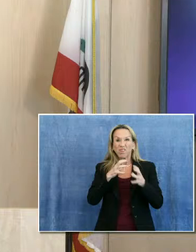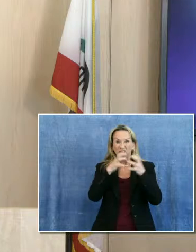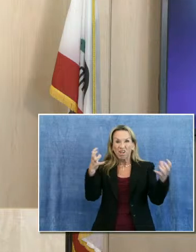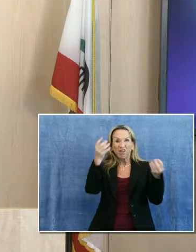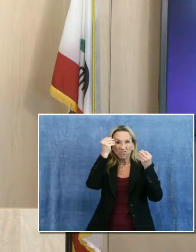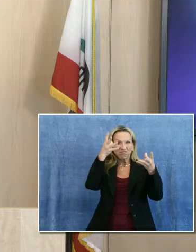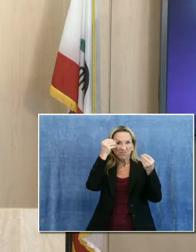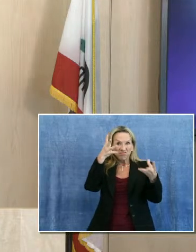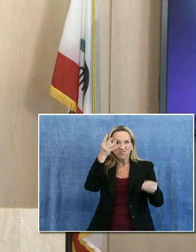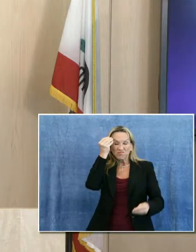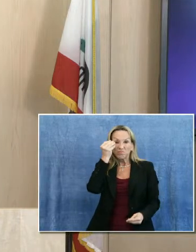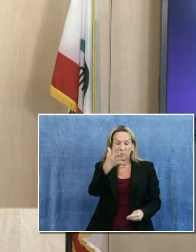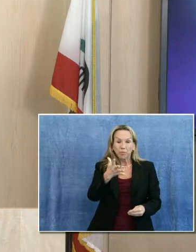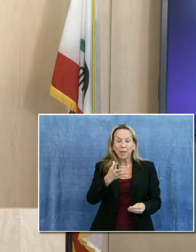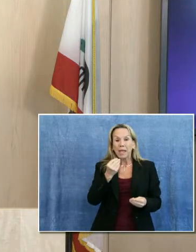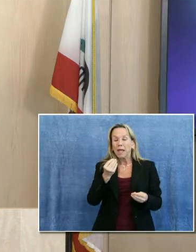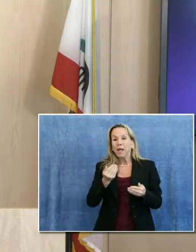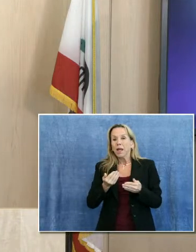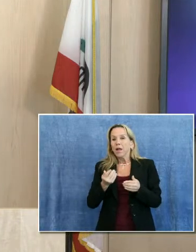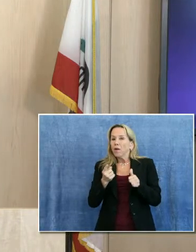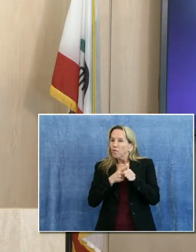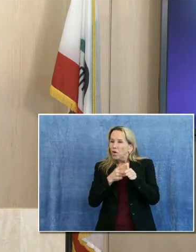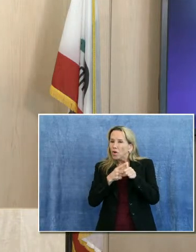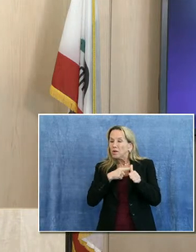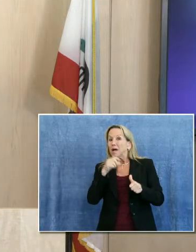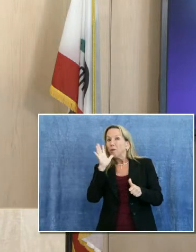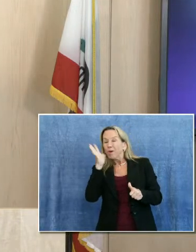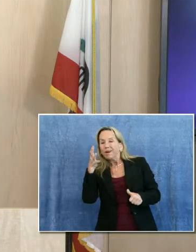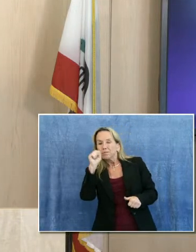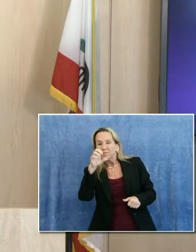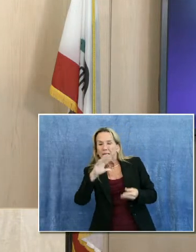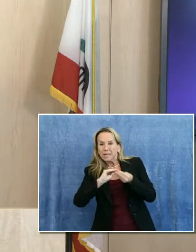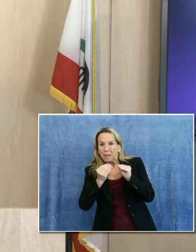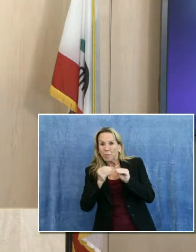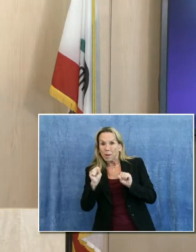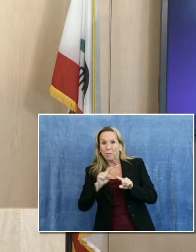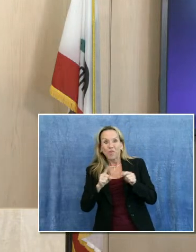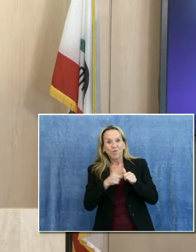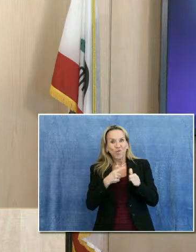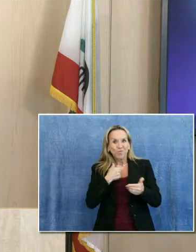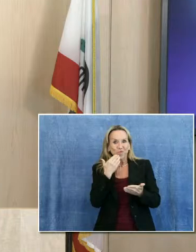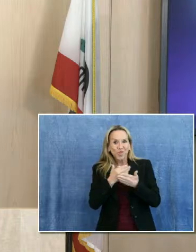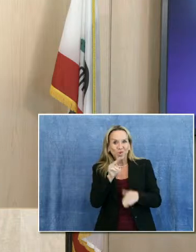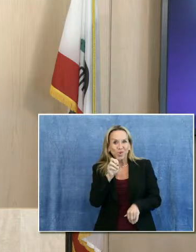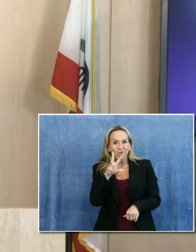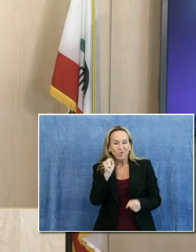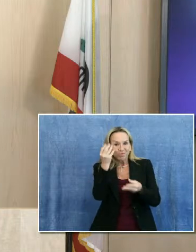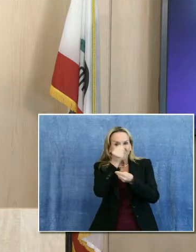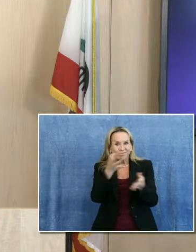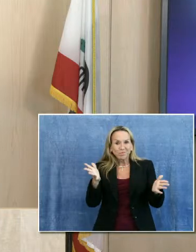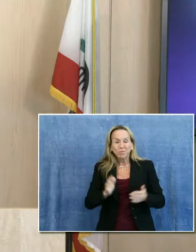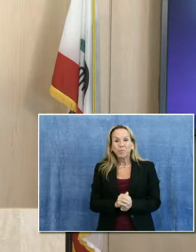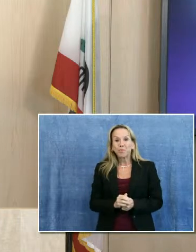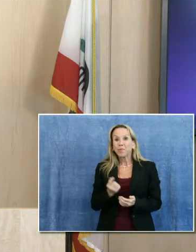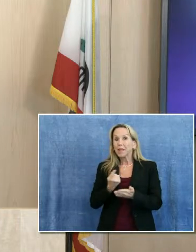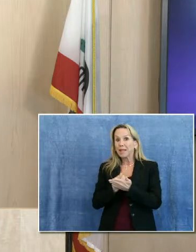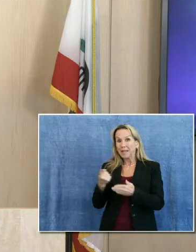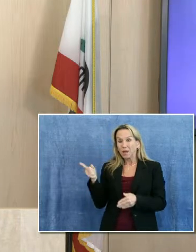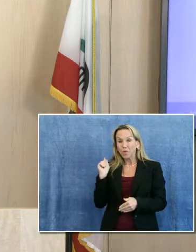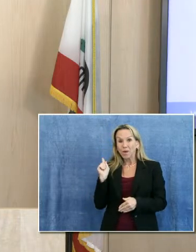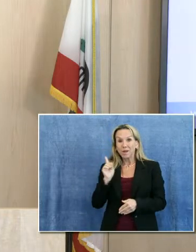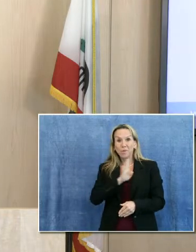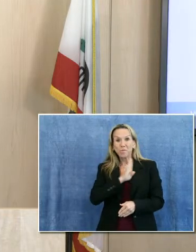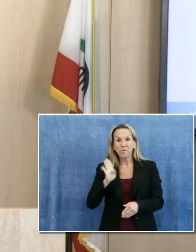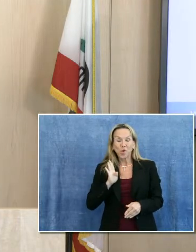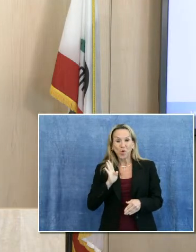to the updates on our numbers, I wanted to share some good news with you. Last week, our Board of Supervisors approved